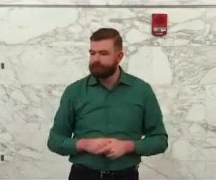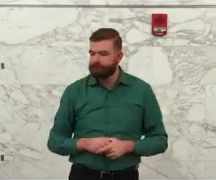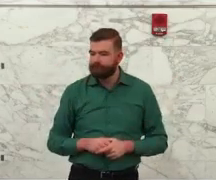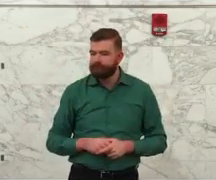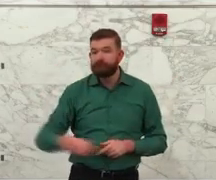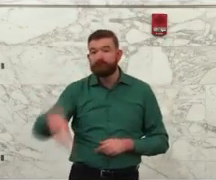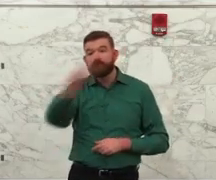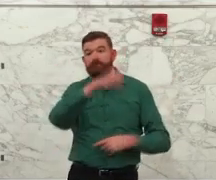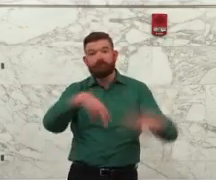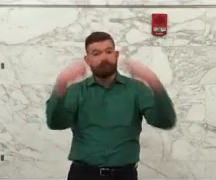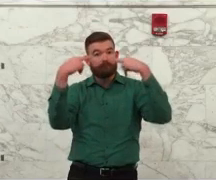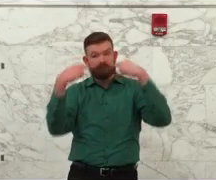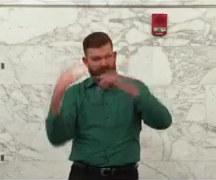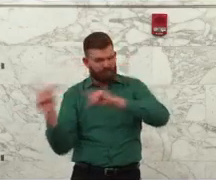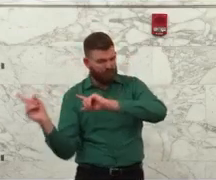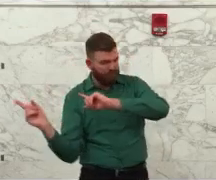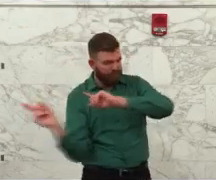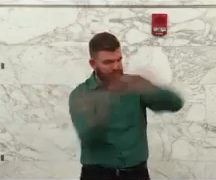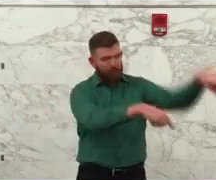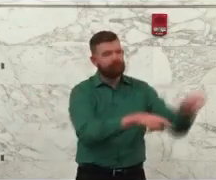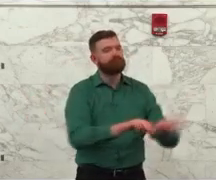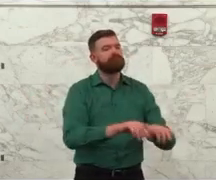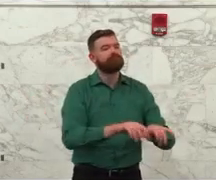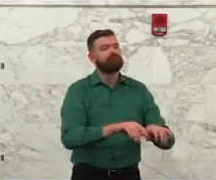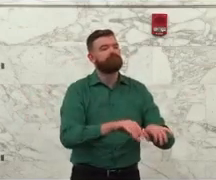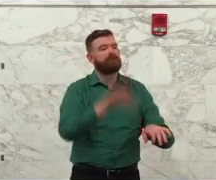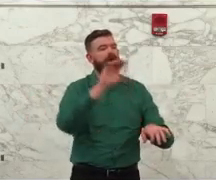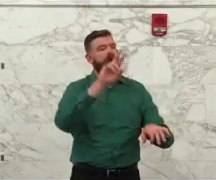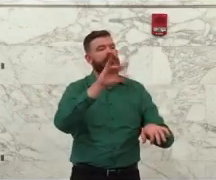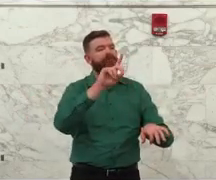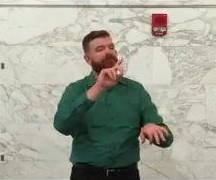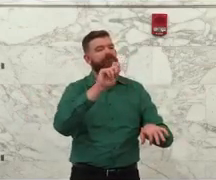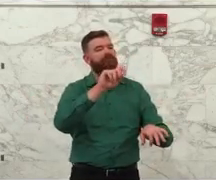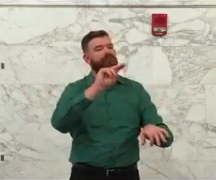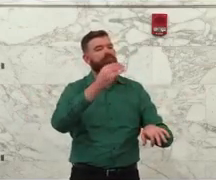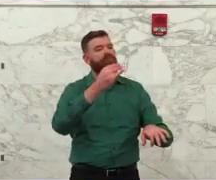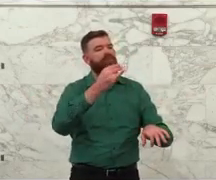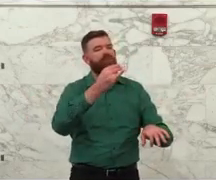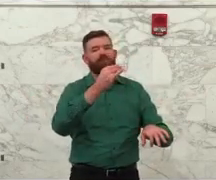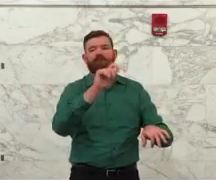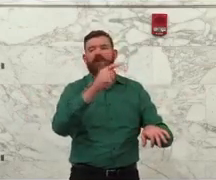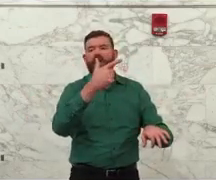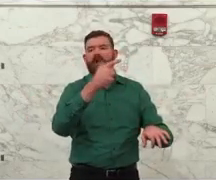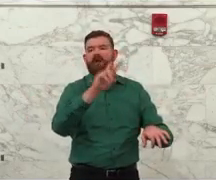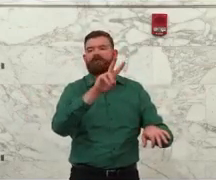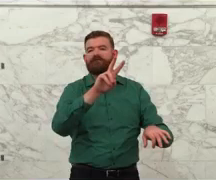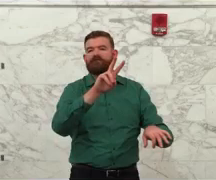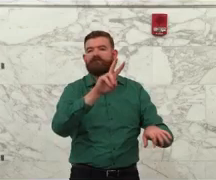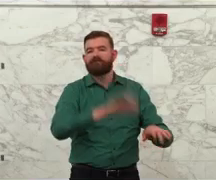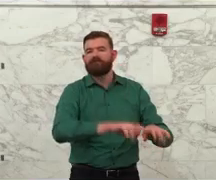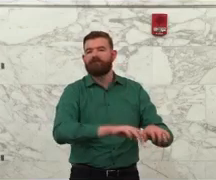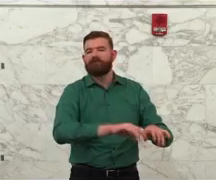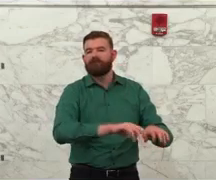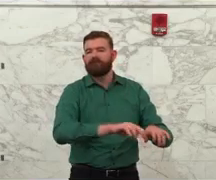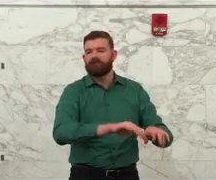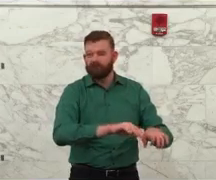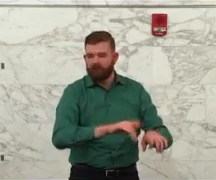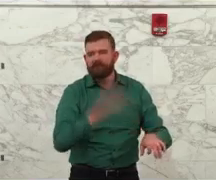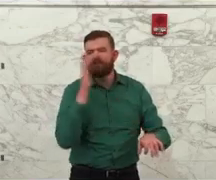to that. And obviously, it'll become more robust over time. We'll have a briefing tomorrow, Mahan, that will be by telephone at 2